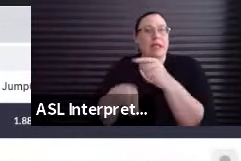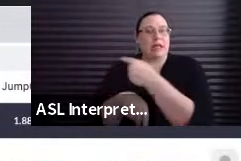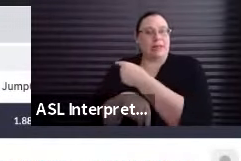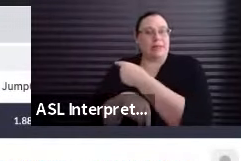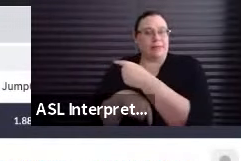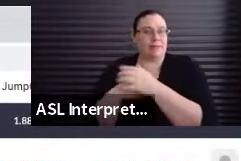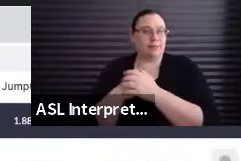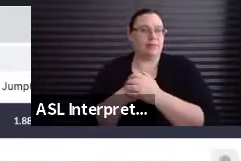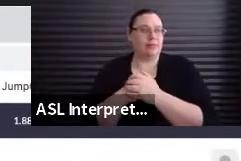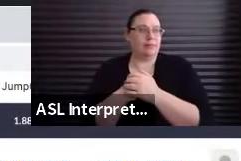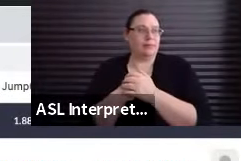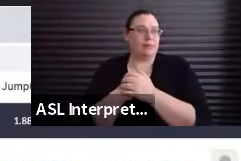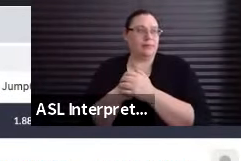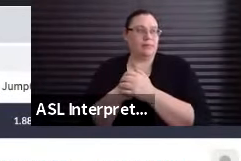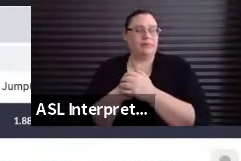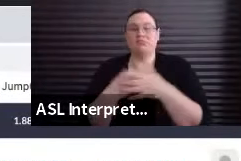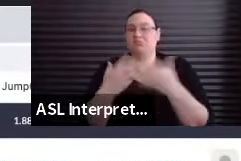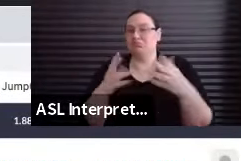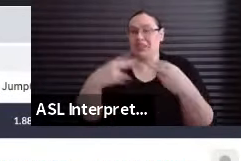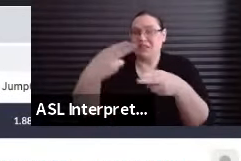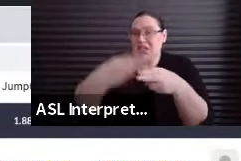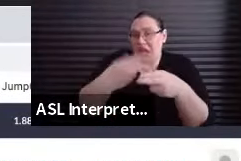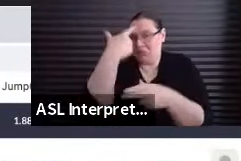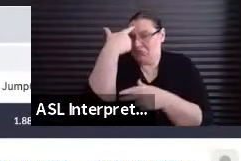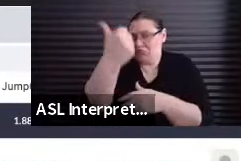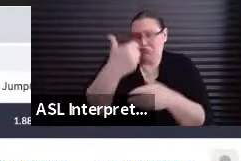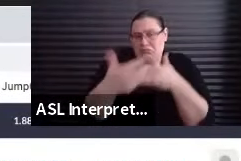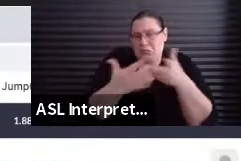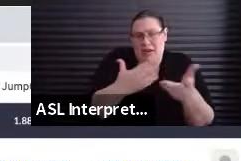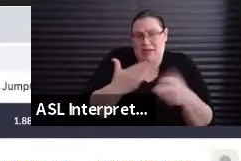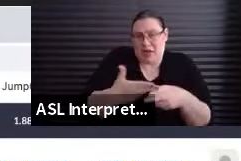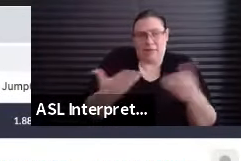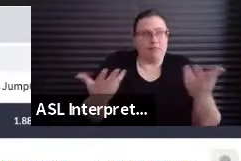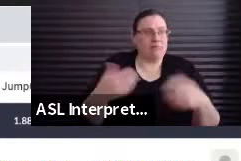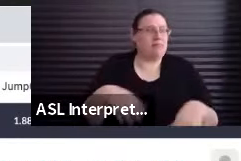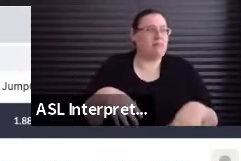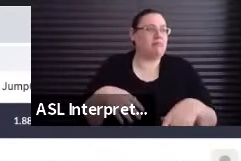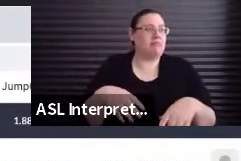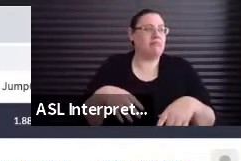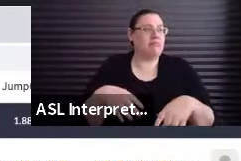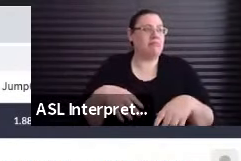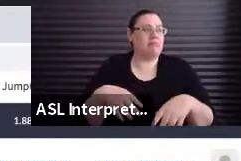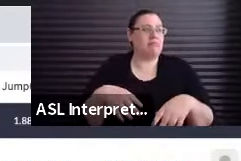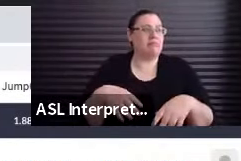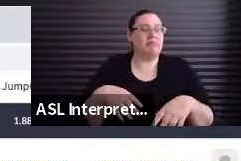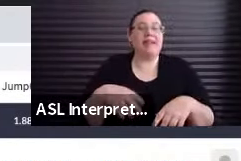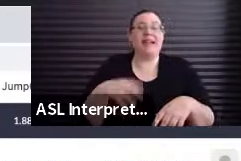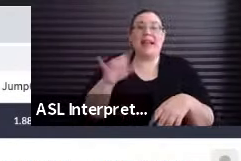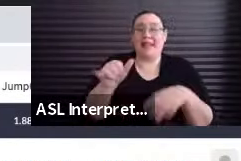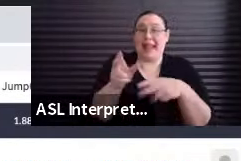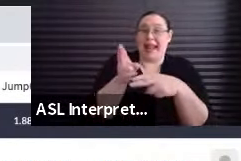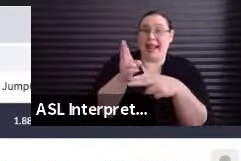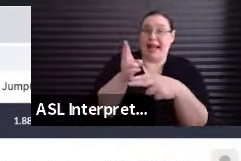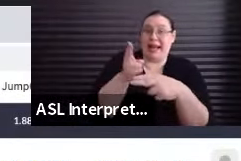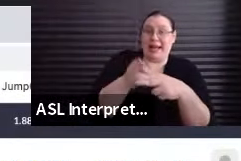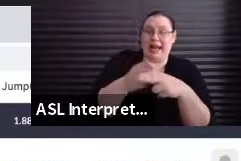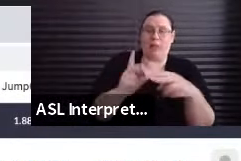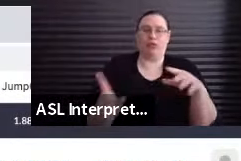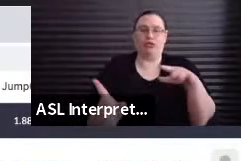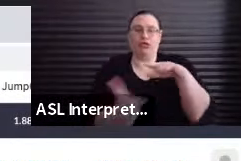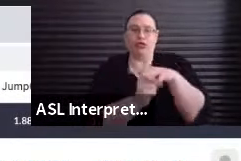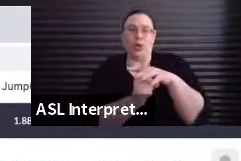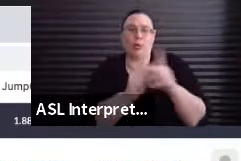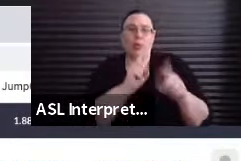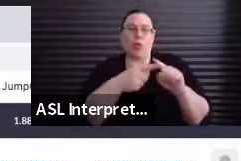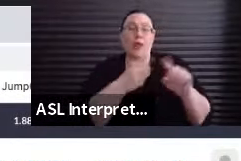I could then give that meeting a name, whatever name I want to give it. And that name would appear when your participants